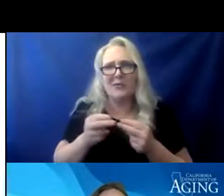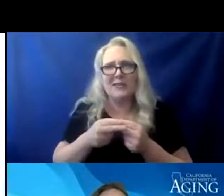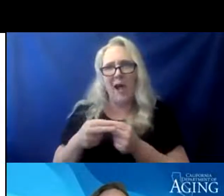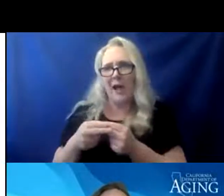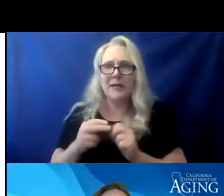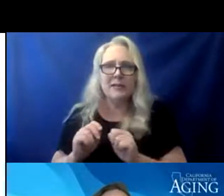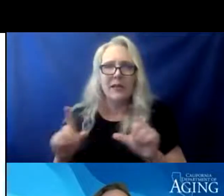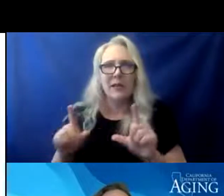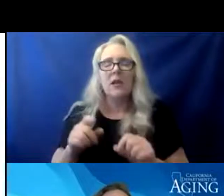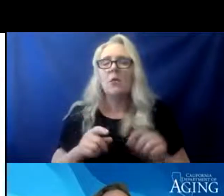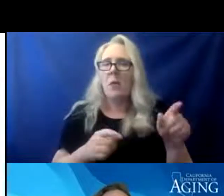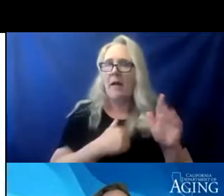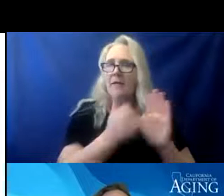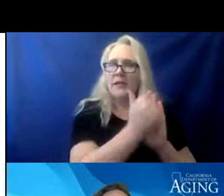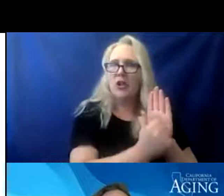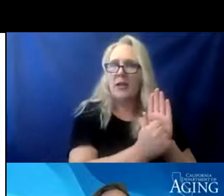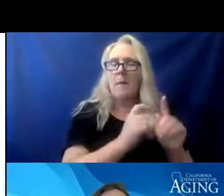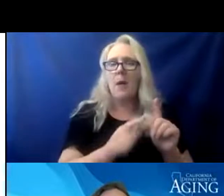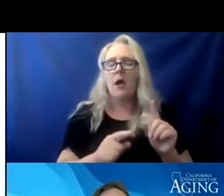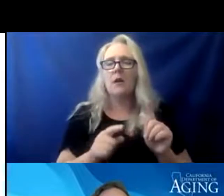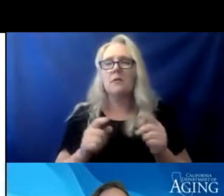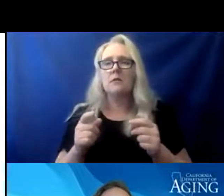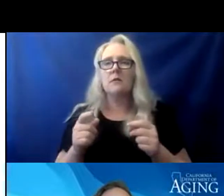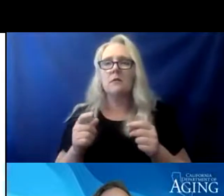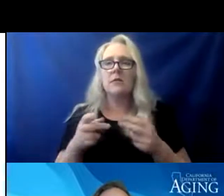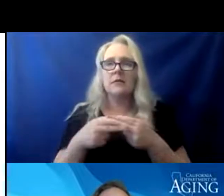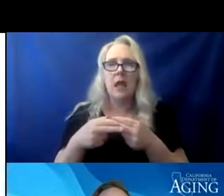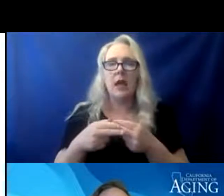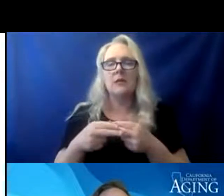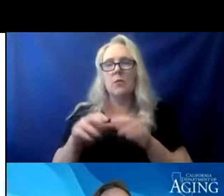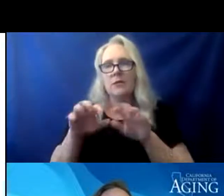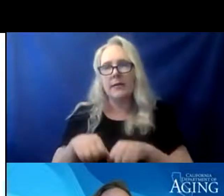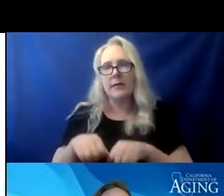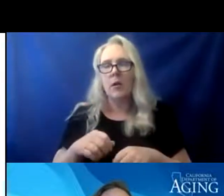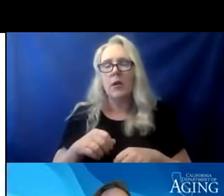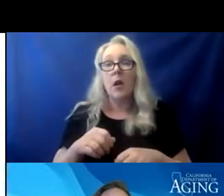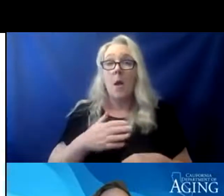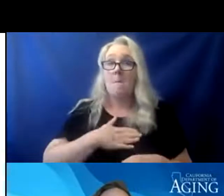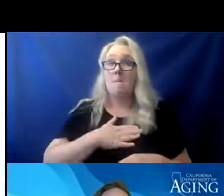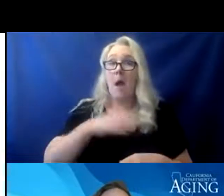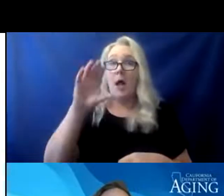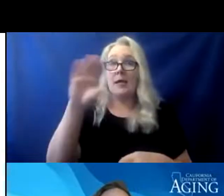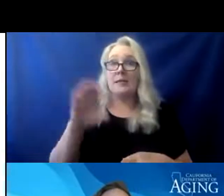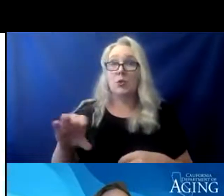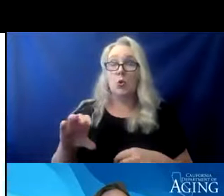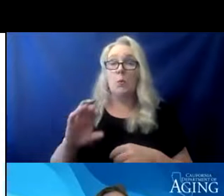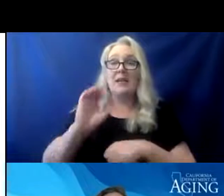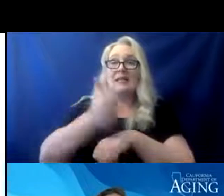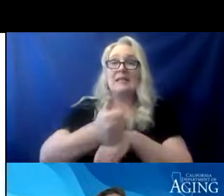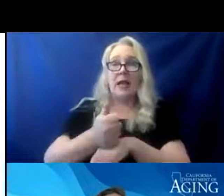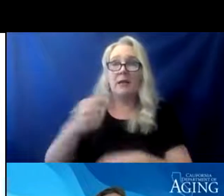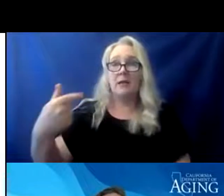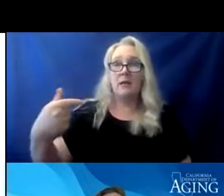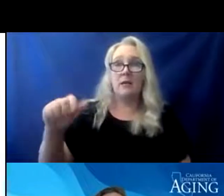going to go, but we're going to try to take slides down. I personally have my Zoom set on gallery so I can see the 9 faces of our